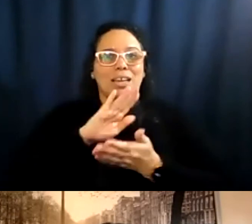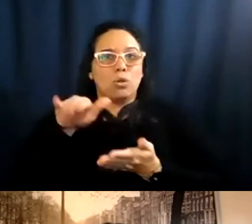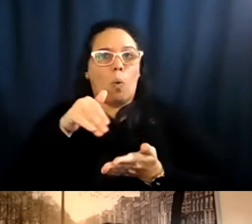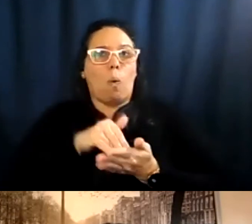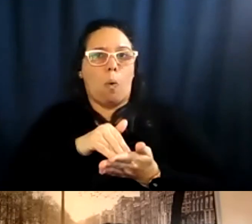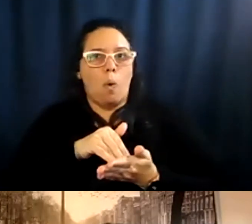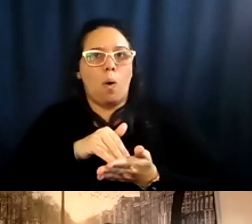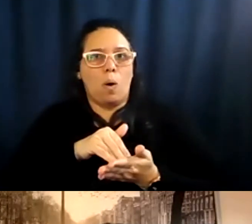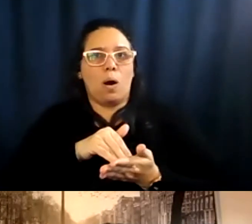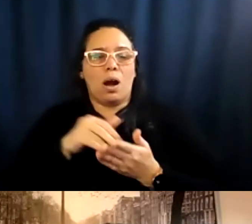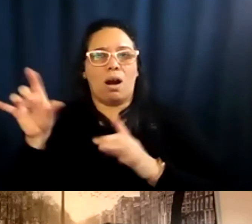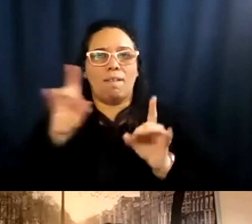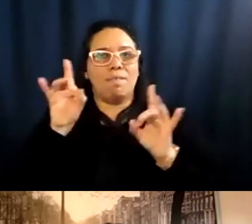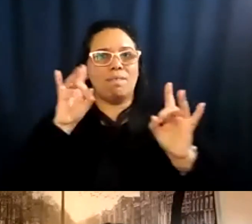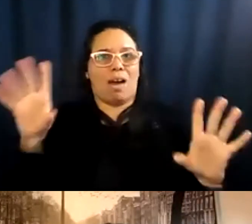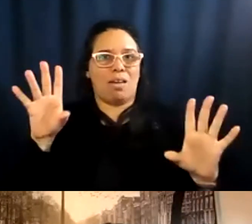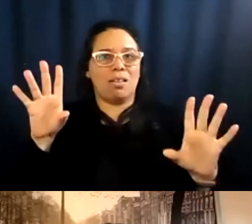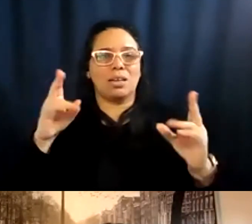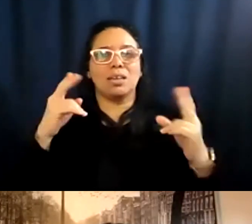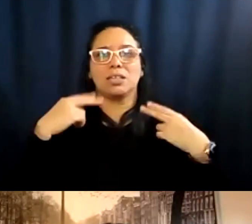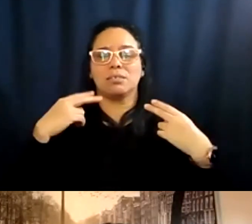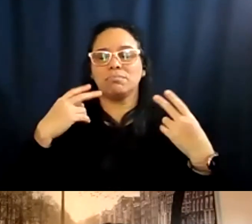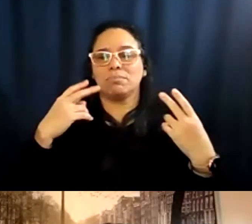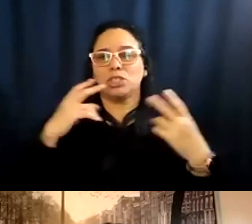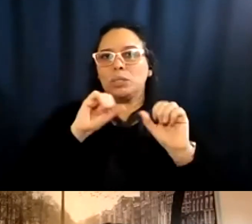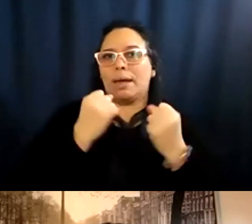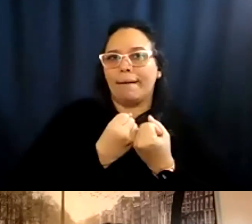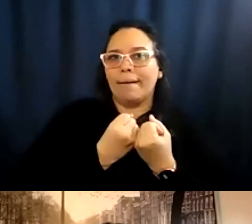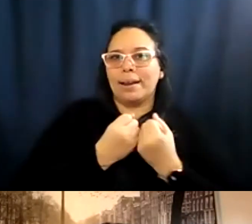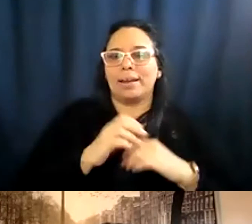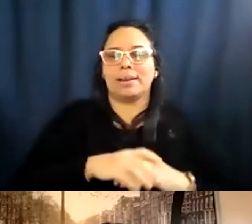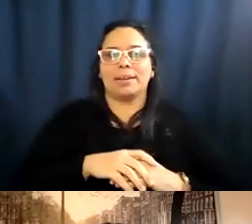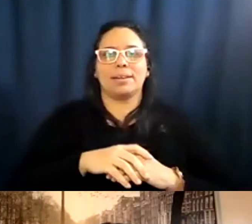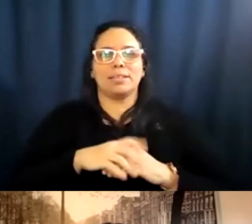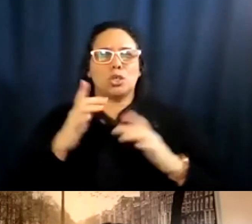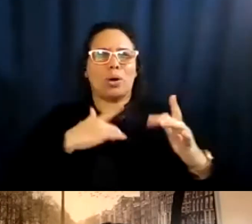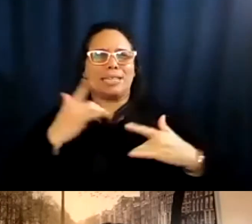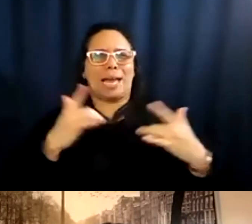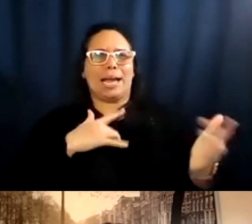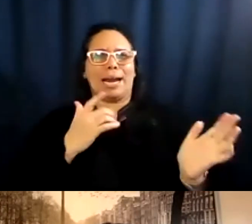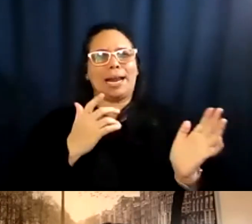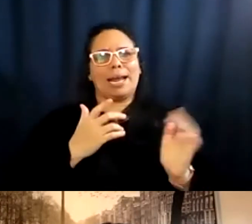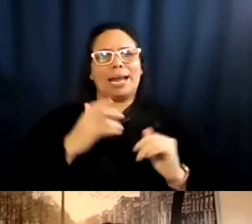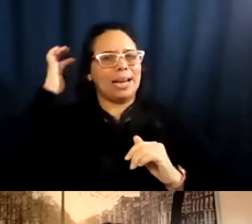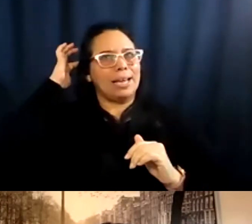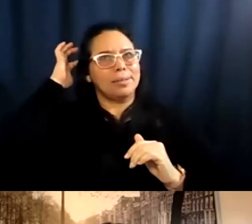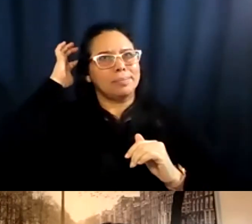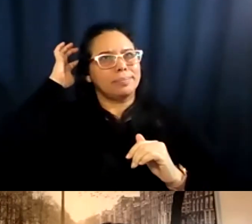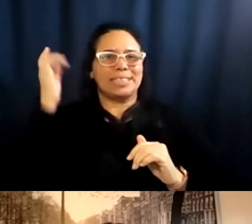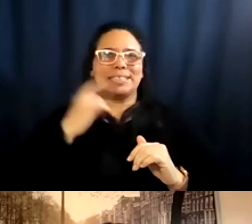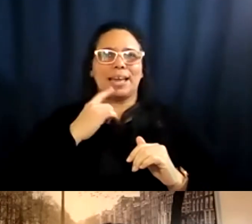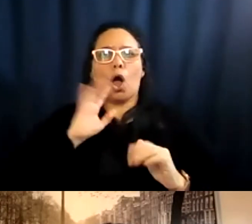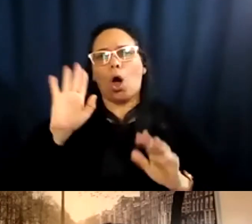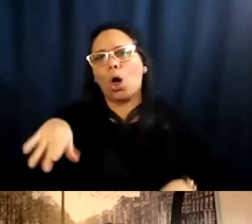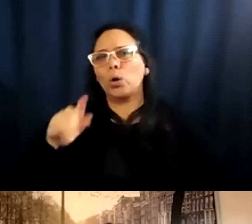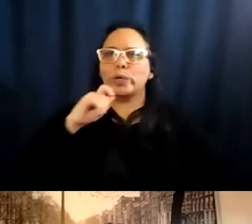of our violent, inhumane society. So I think it's exciting that no one is trying to be like, it's cool, we can try to like get